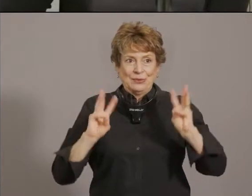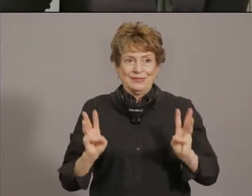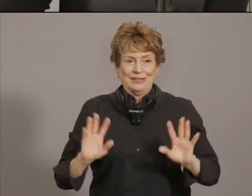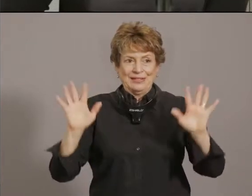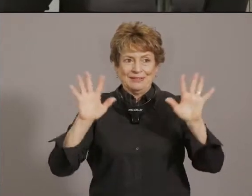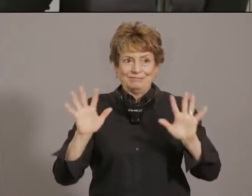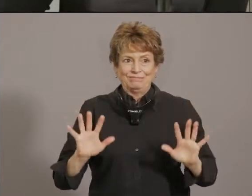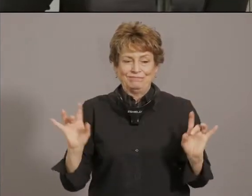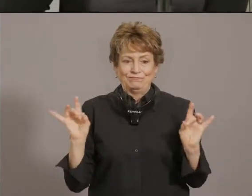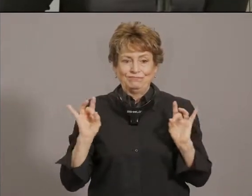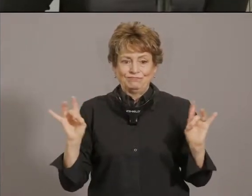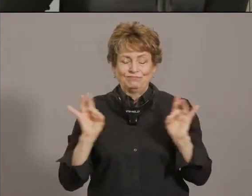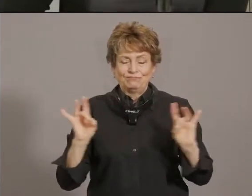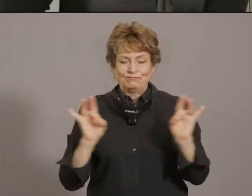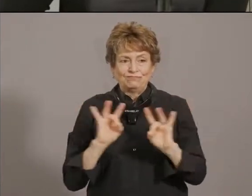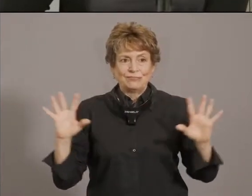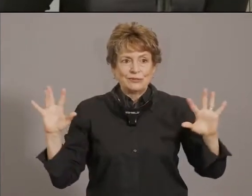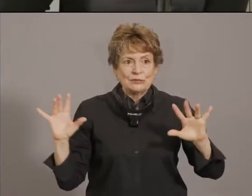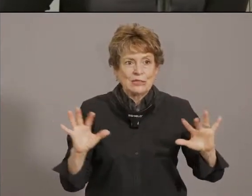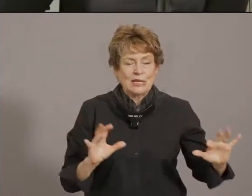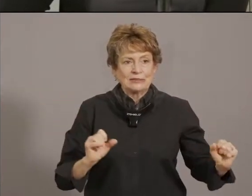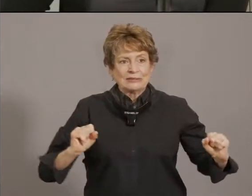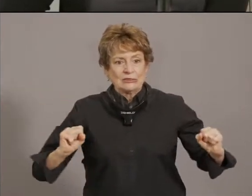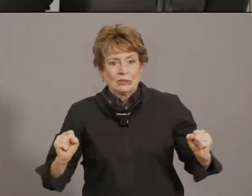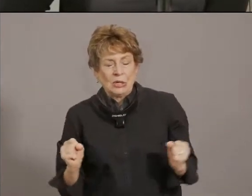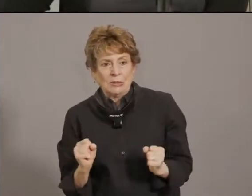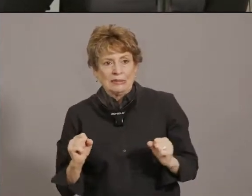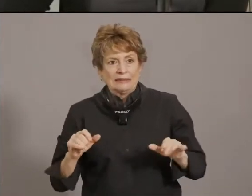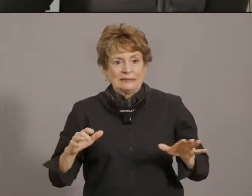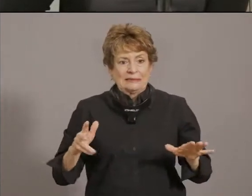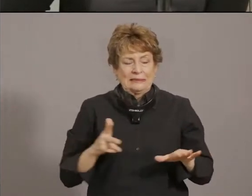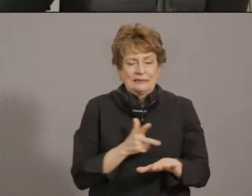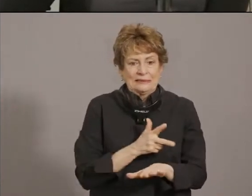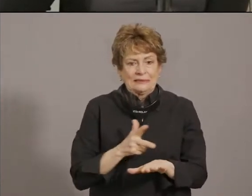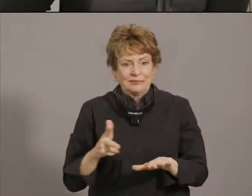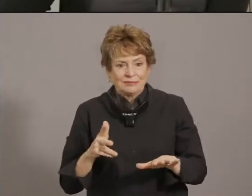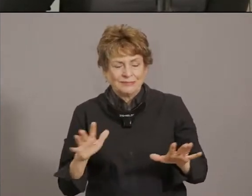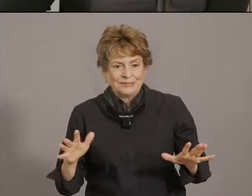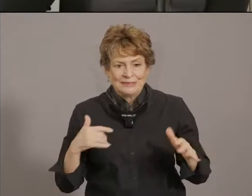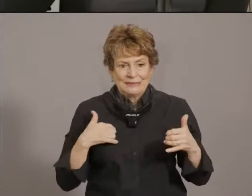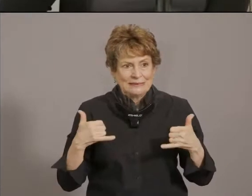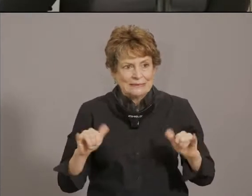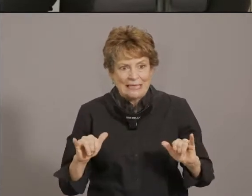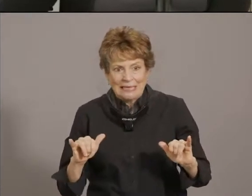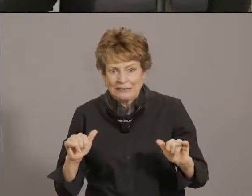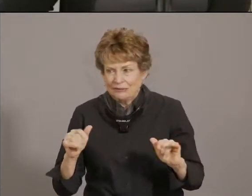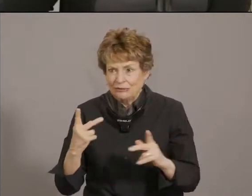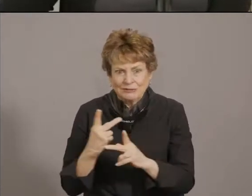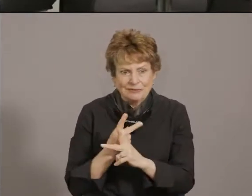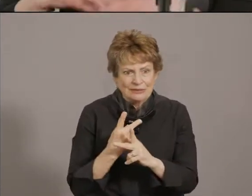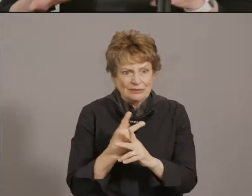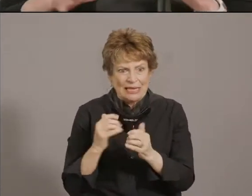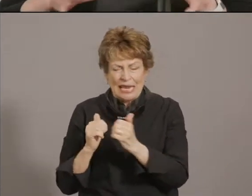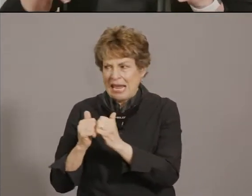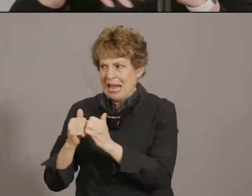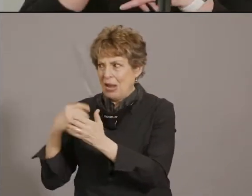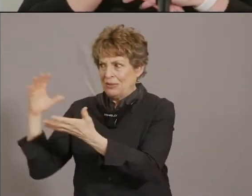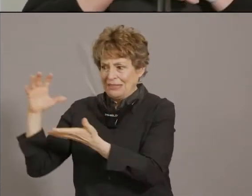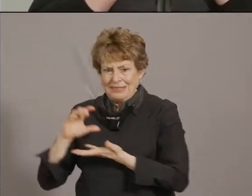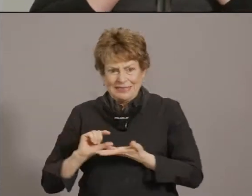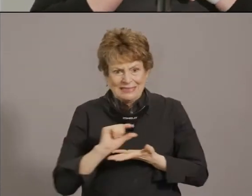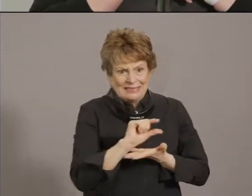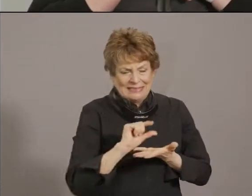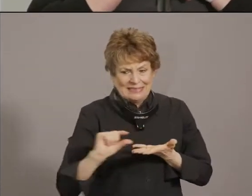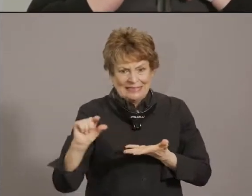experiencing. And so we are still determining the allocations for next week because we've had to do some moving around